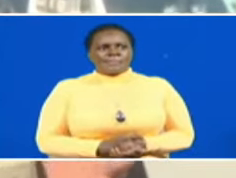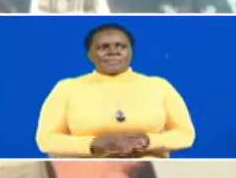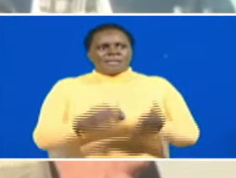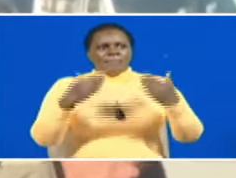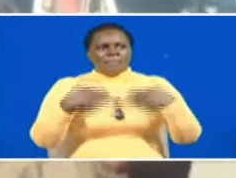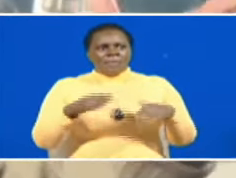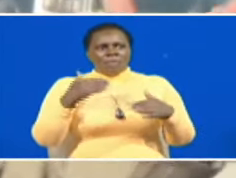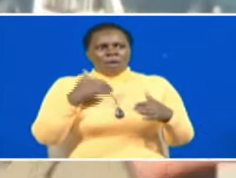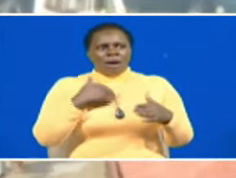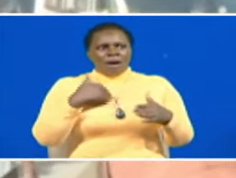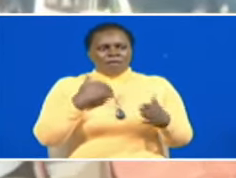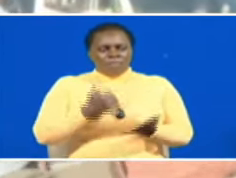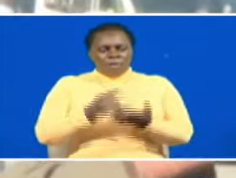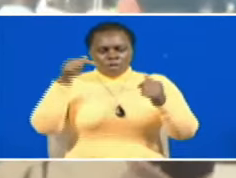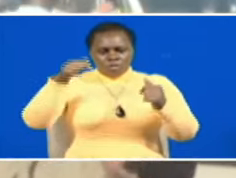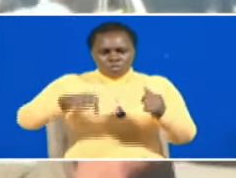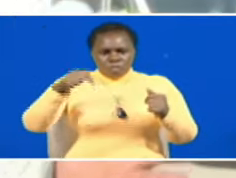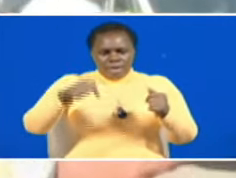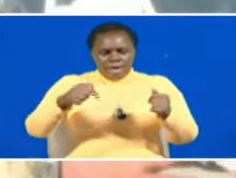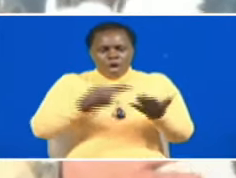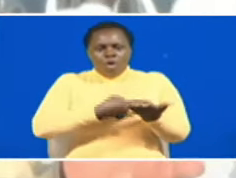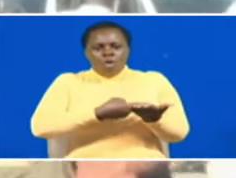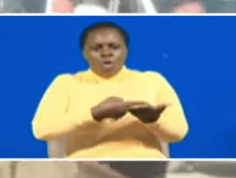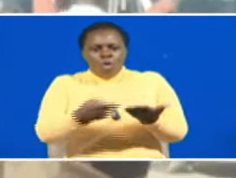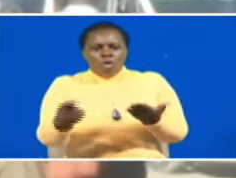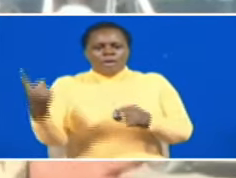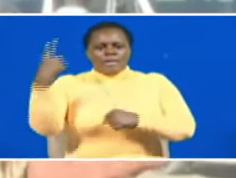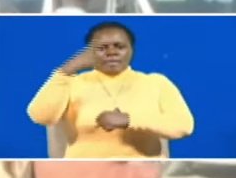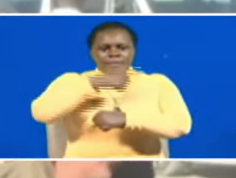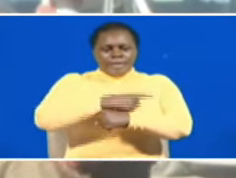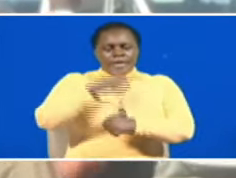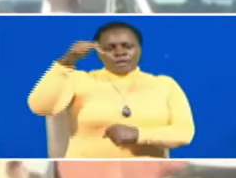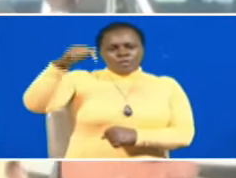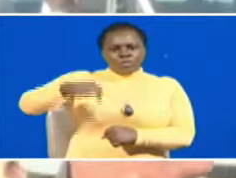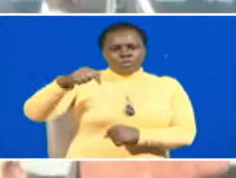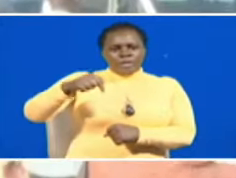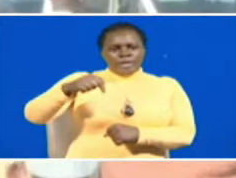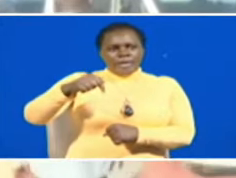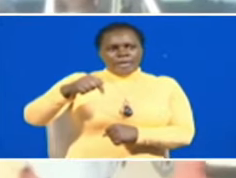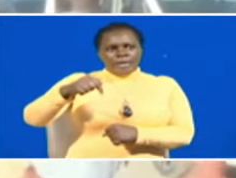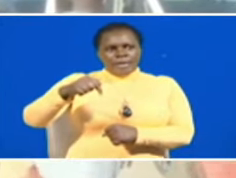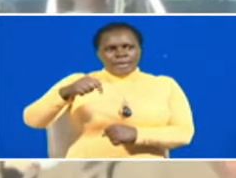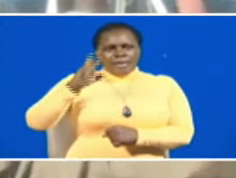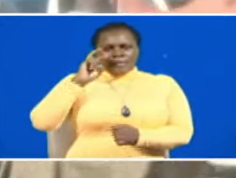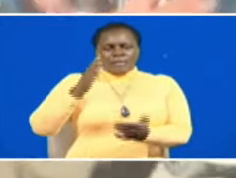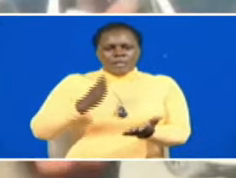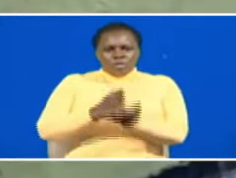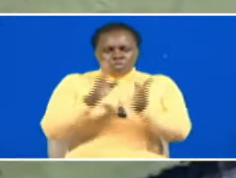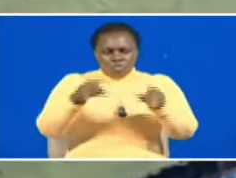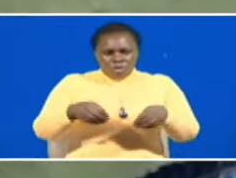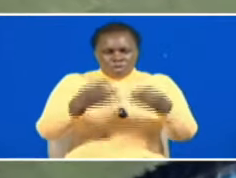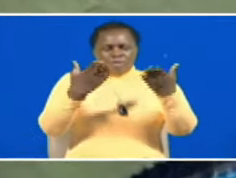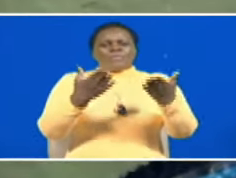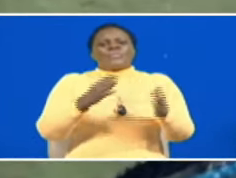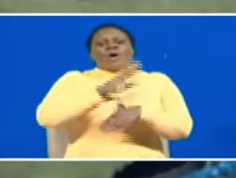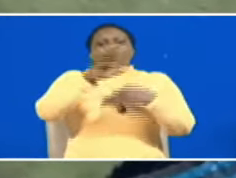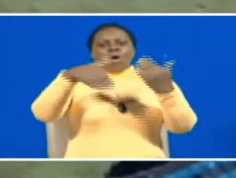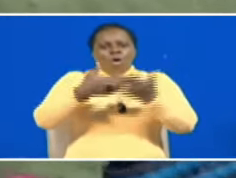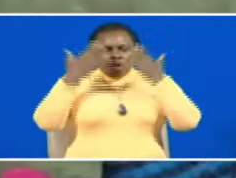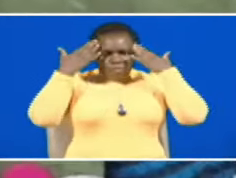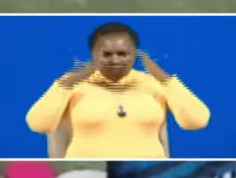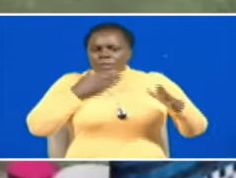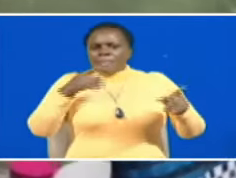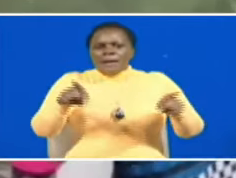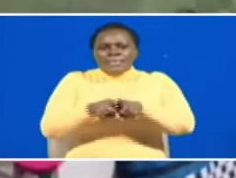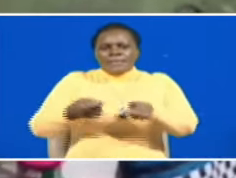wana uwezo, siku kama leo ni siku tukufu, siku kama leo wakati mtume ilikuwa akitoa sadaka kwa wingi. And to all Muslim